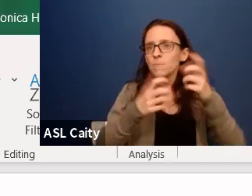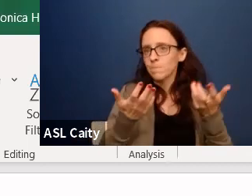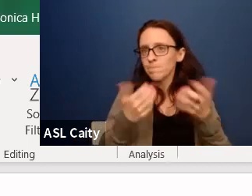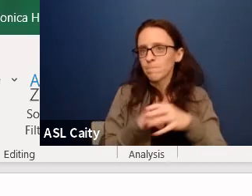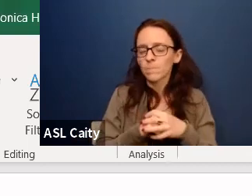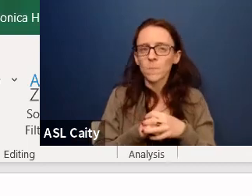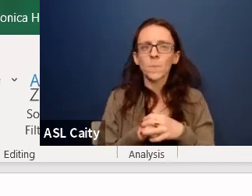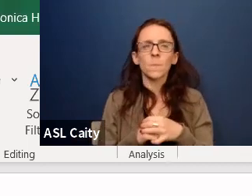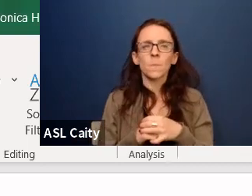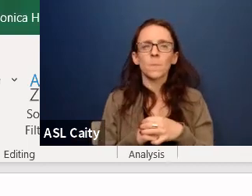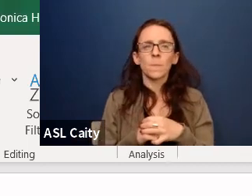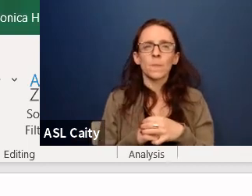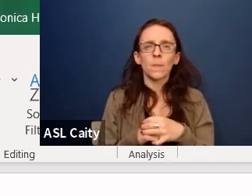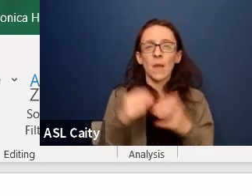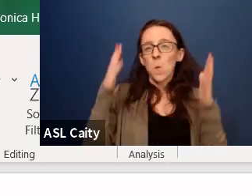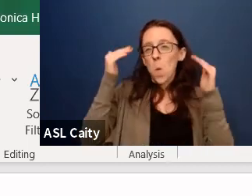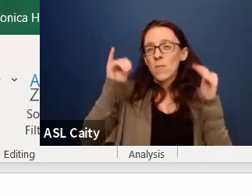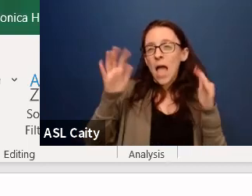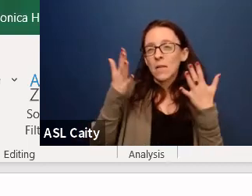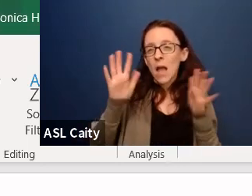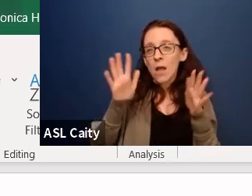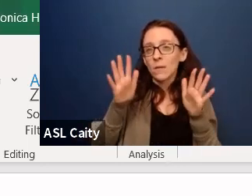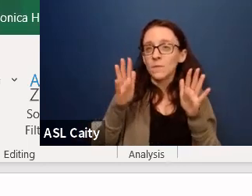So I hope that sort of helps.